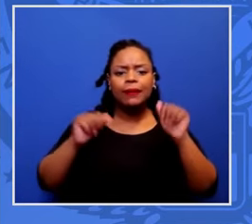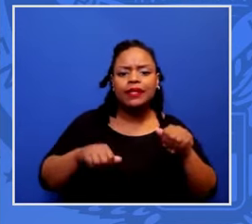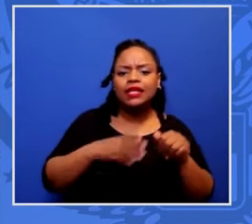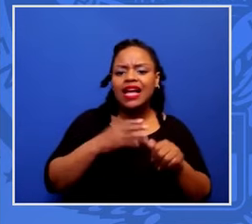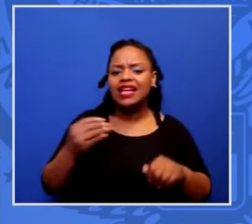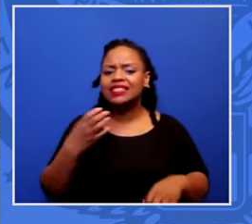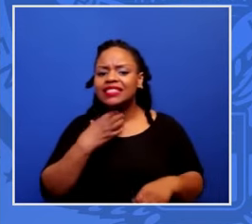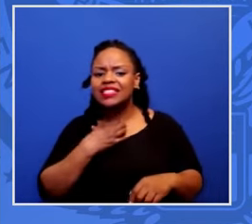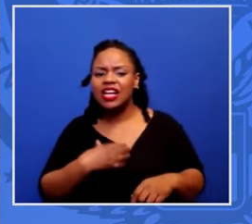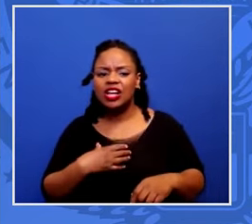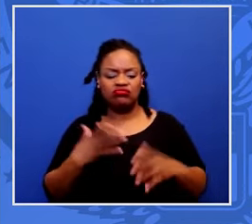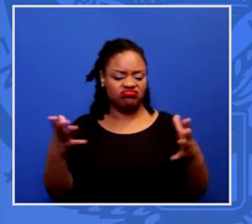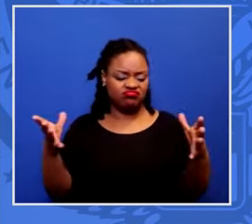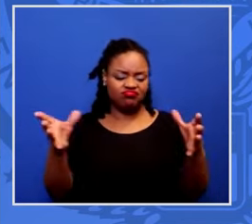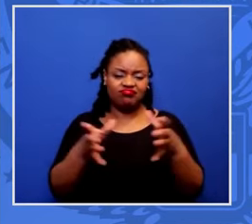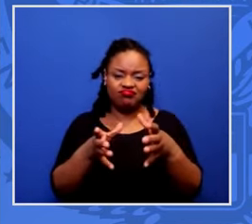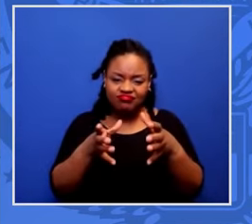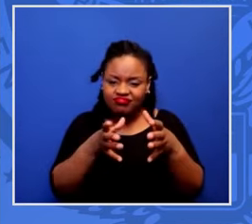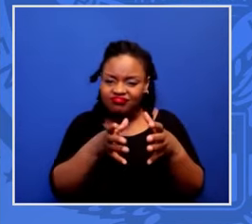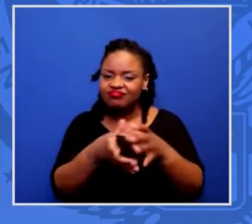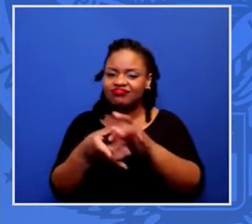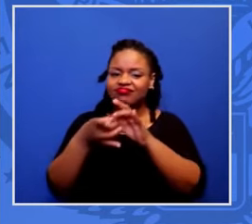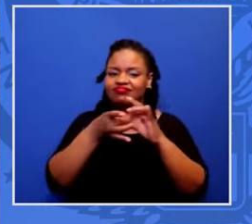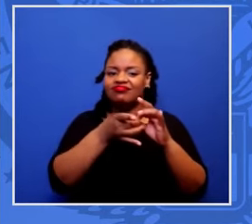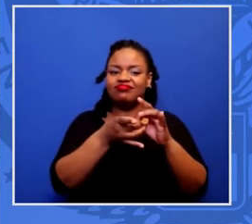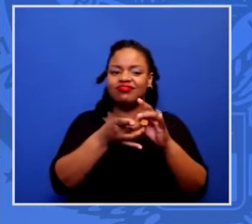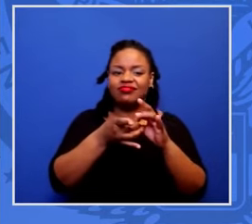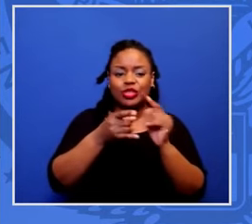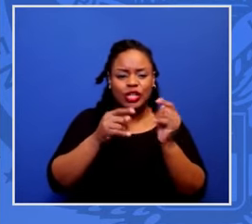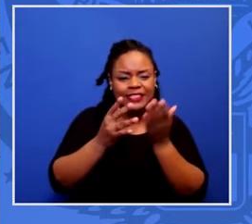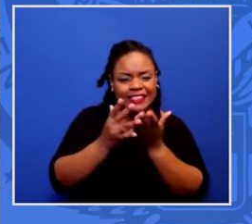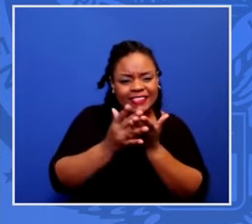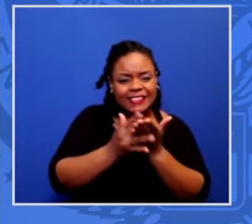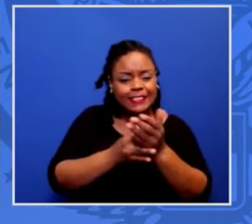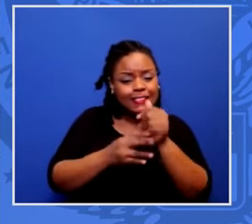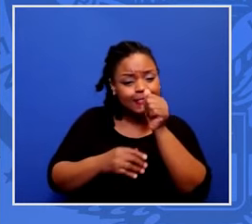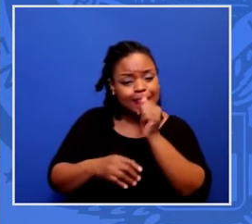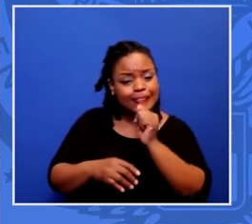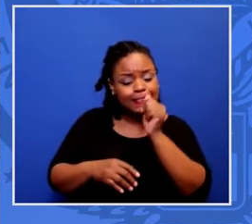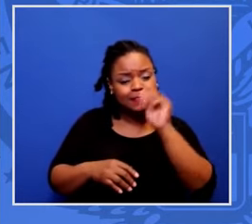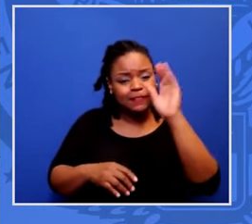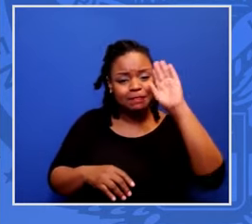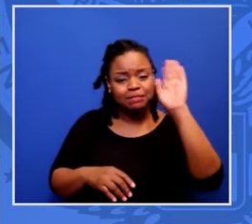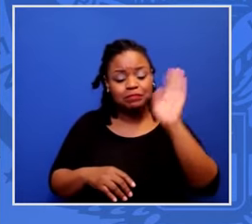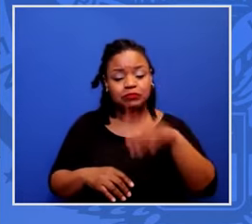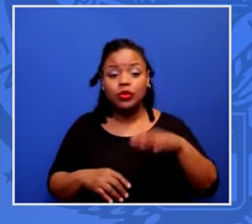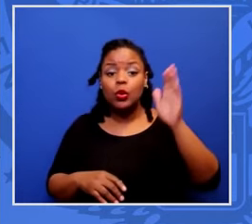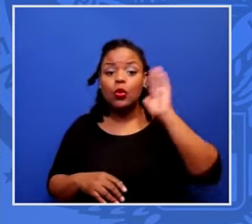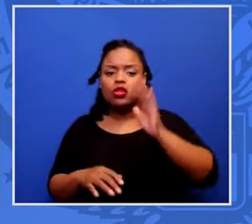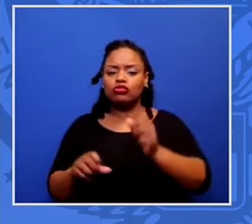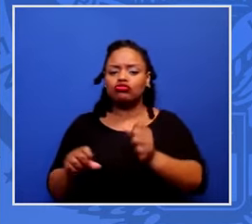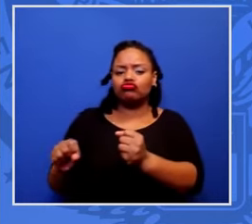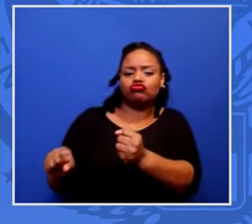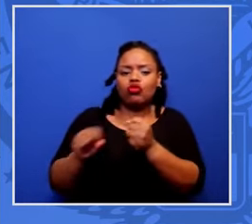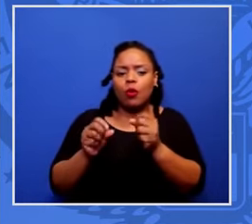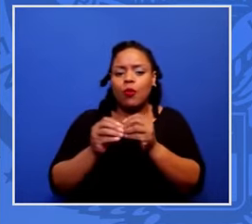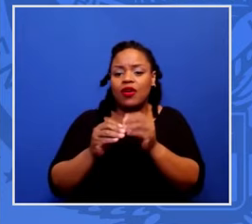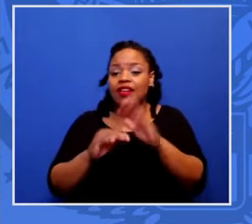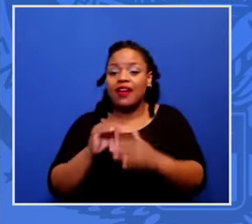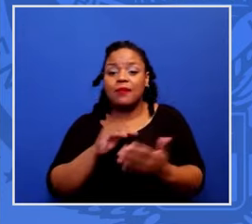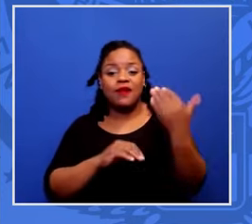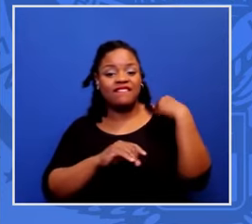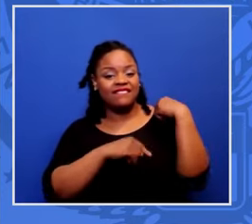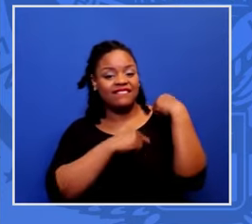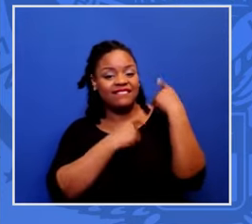difficult times, to emerge even stronger than before. We wanted to showcase the diversity and talent of our creative